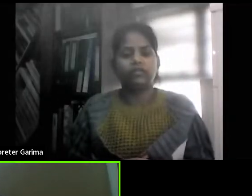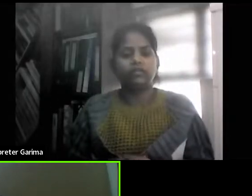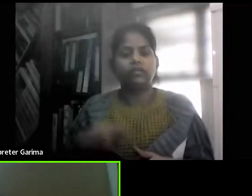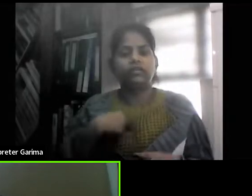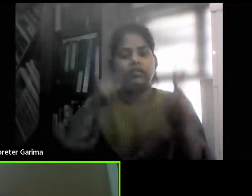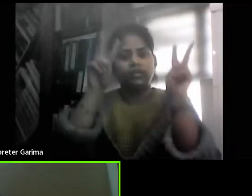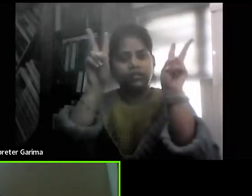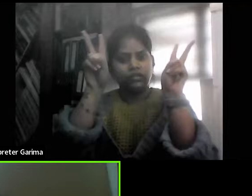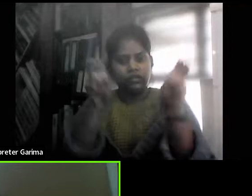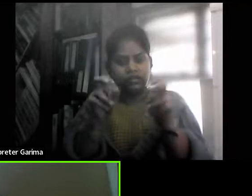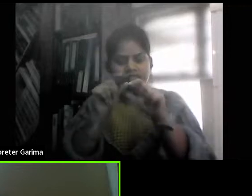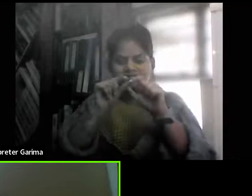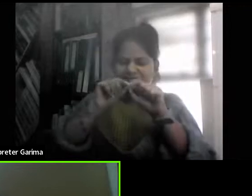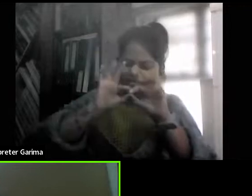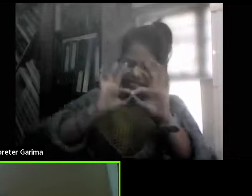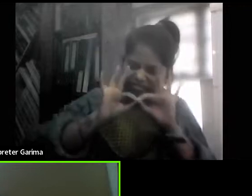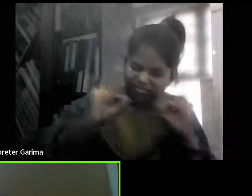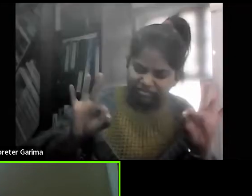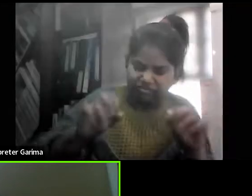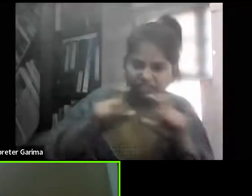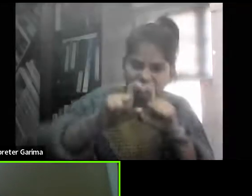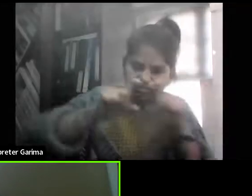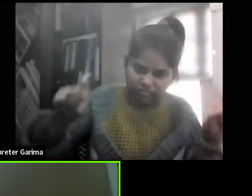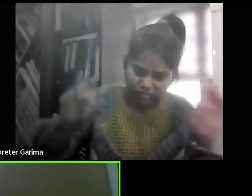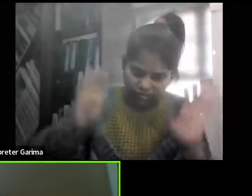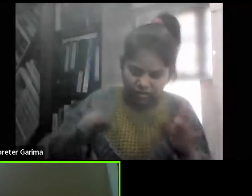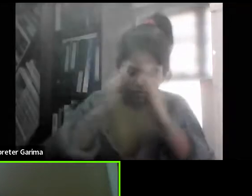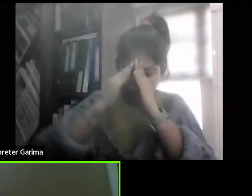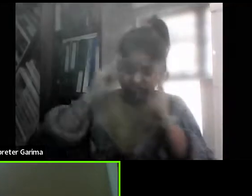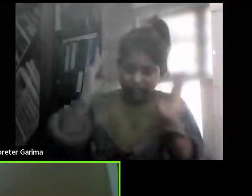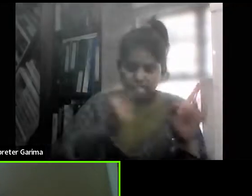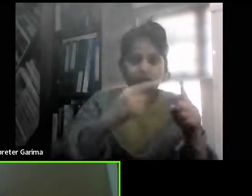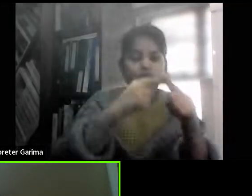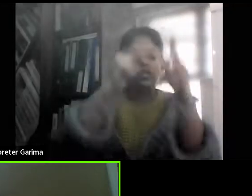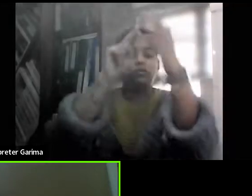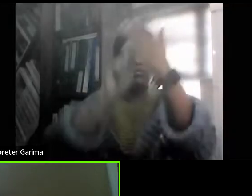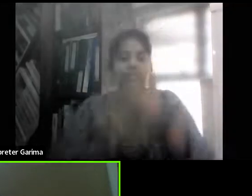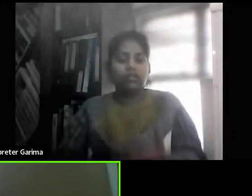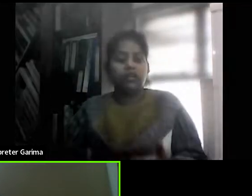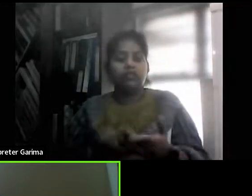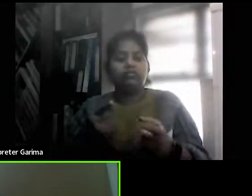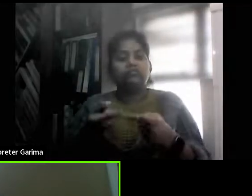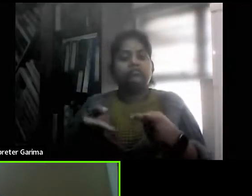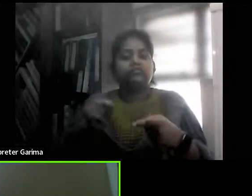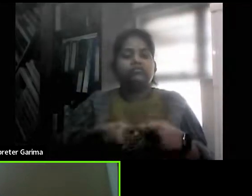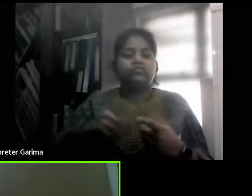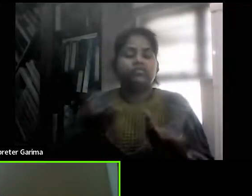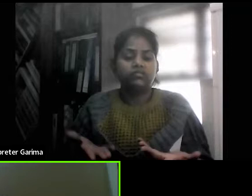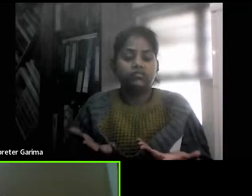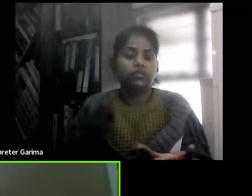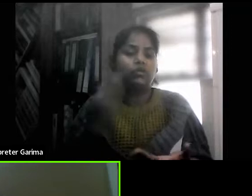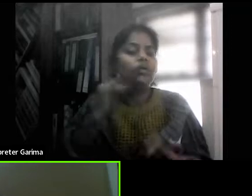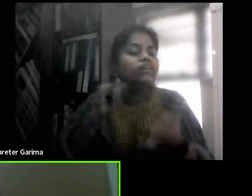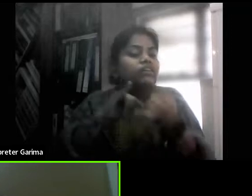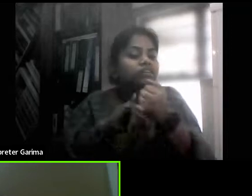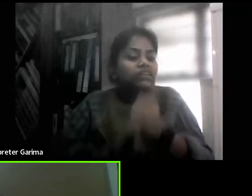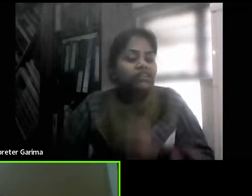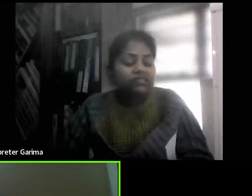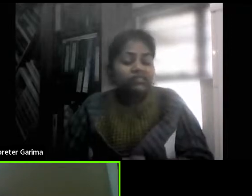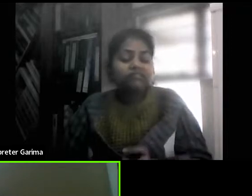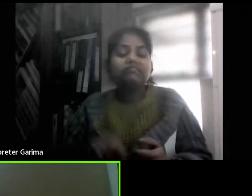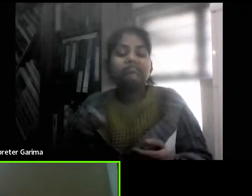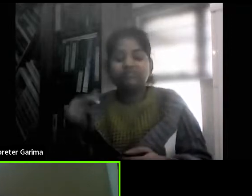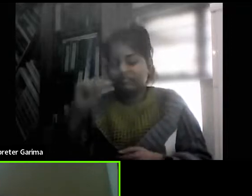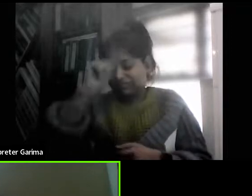very precisely reads, I focus only on Tamil Nadu situation because the South Indian situation mostly it has not